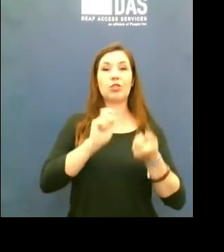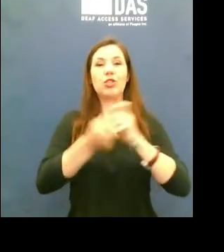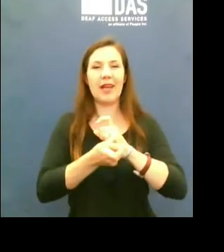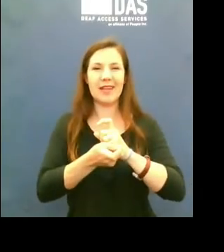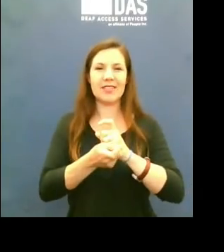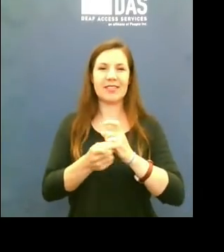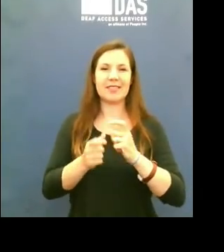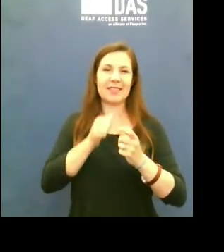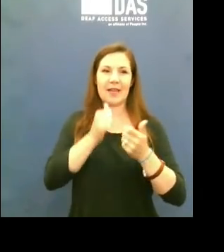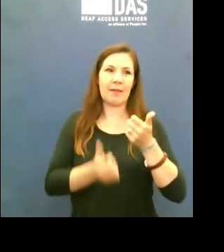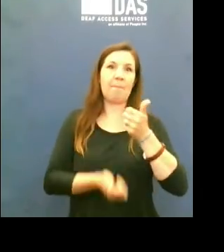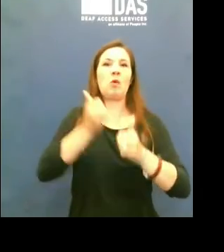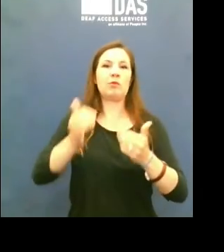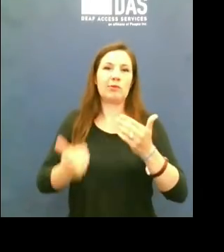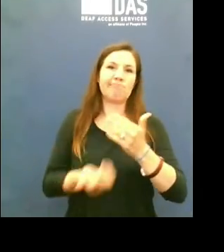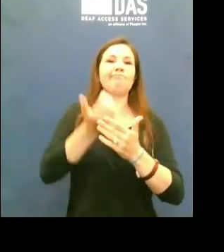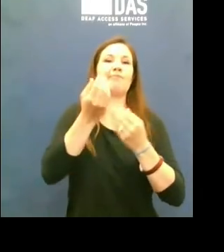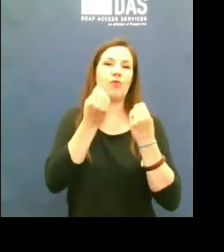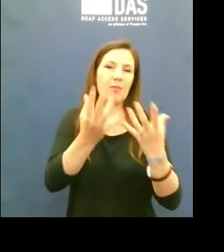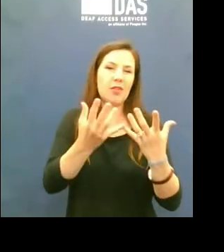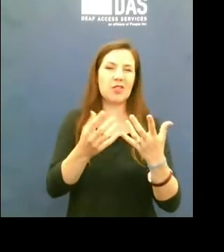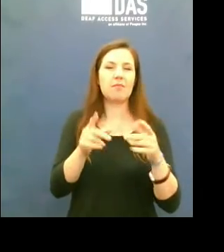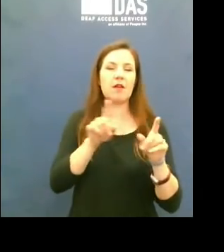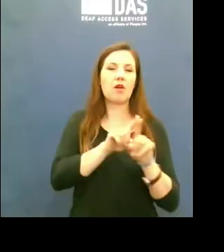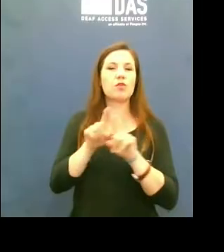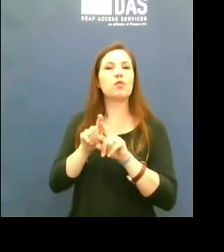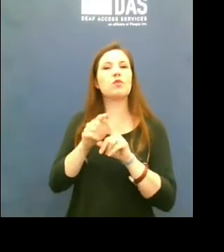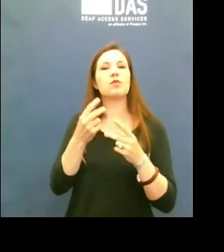information, always go to our COVID-19 page at